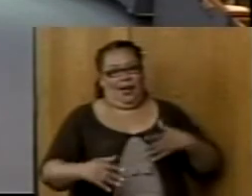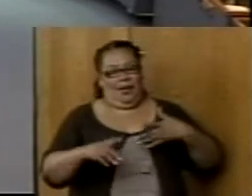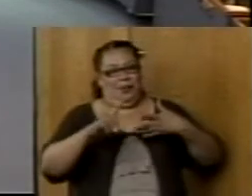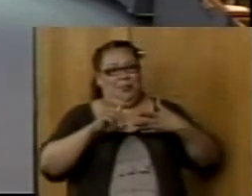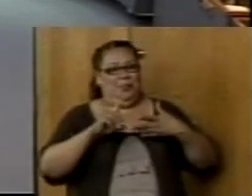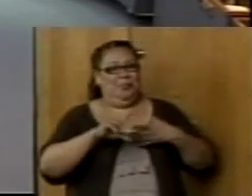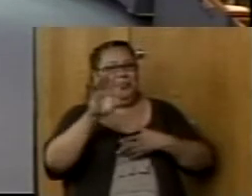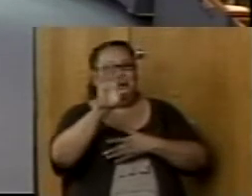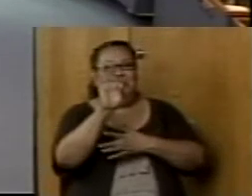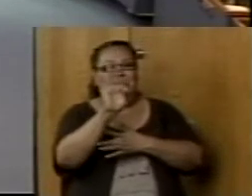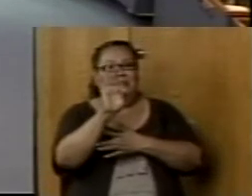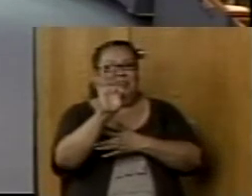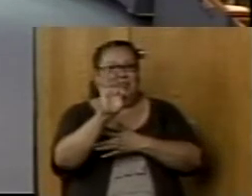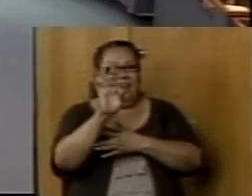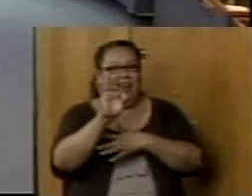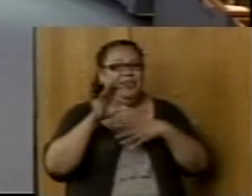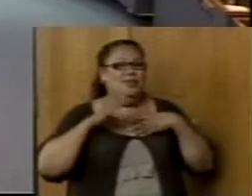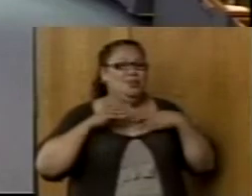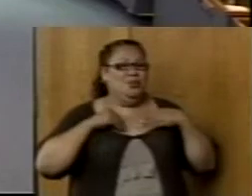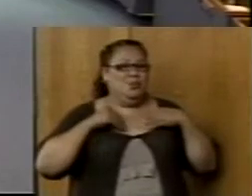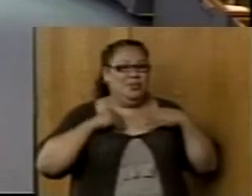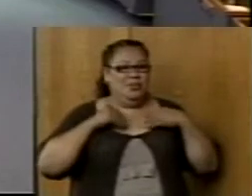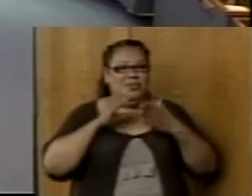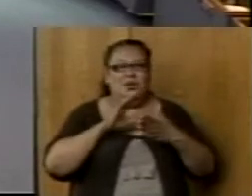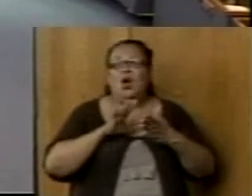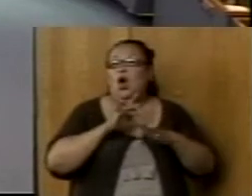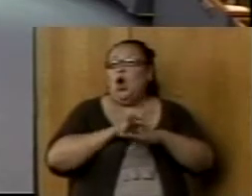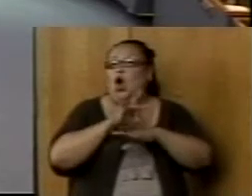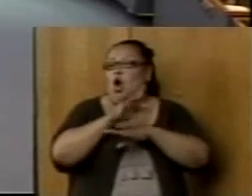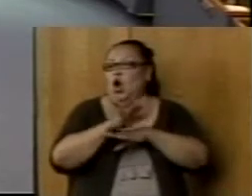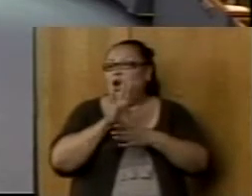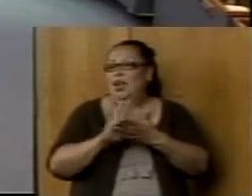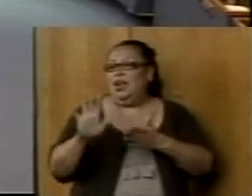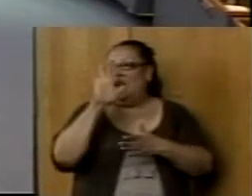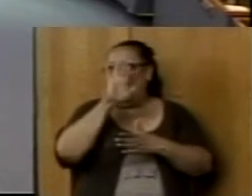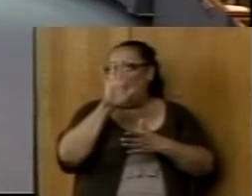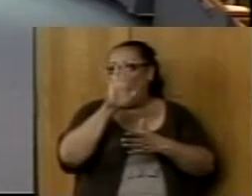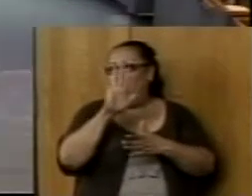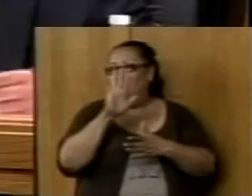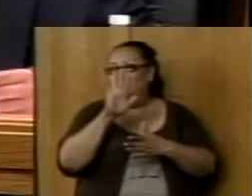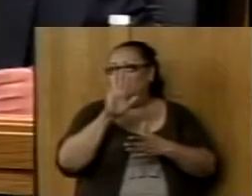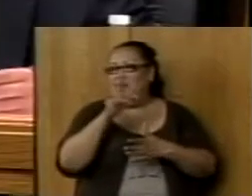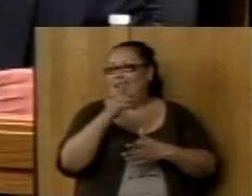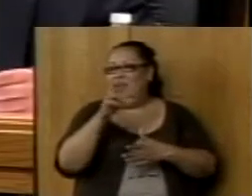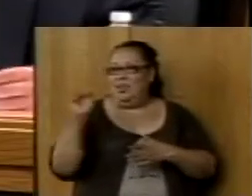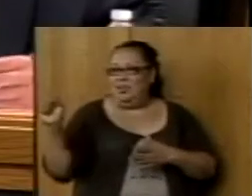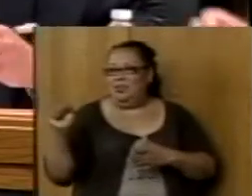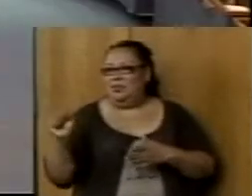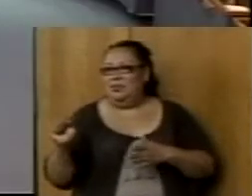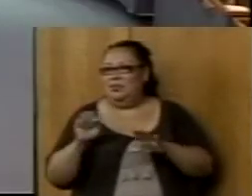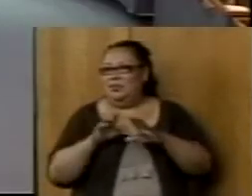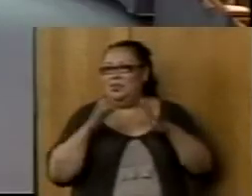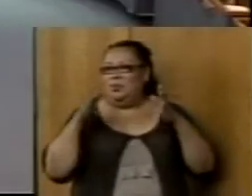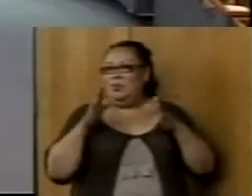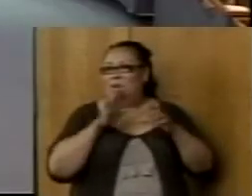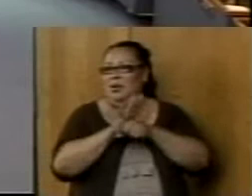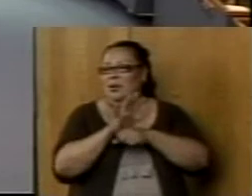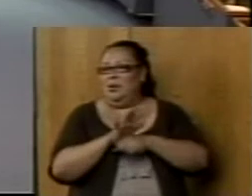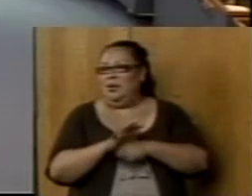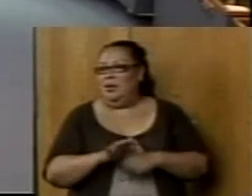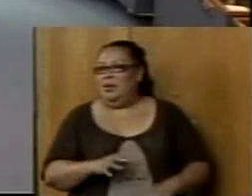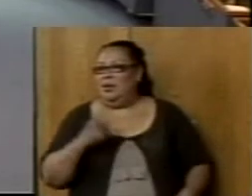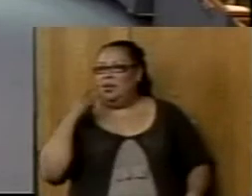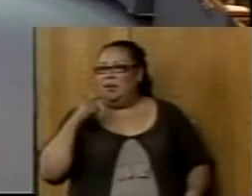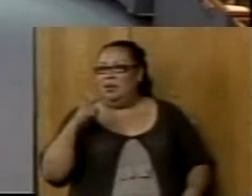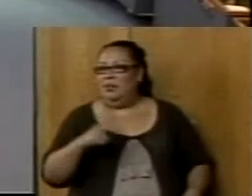recommend approval to authorize to accept the Brownsville Early College High School as substantially complete. I'll open the floor for discussion. Dr. Saavedra. Yes, sir. If